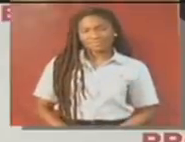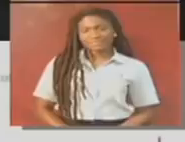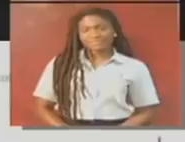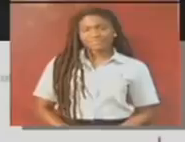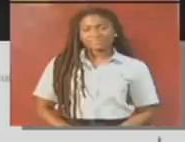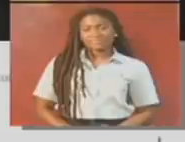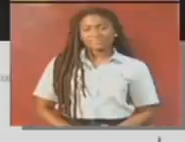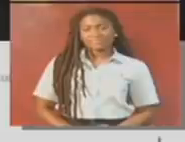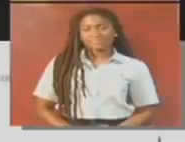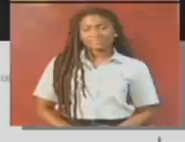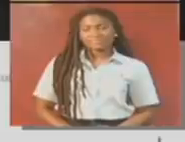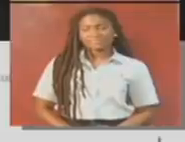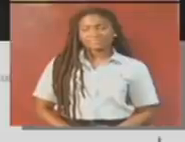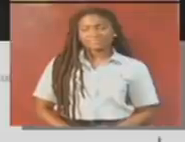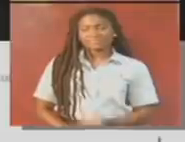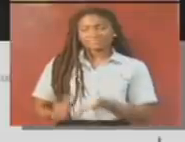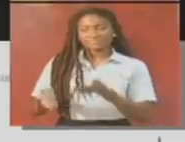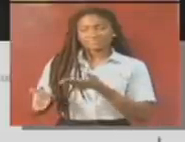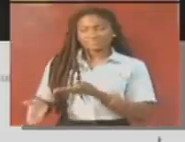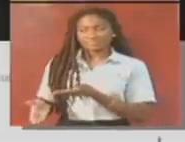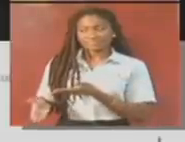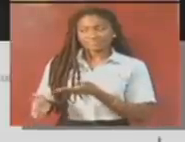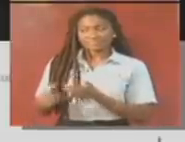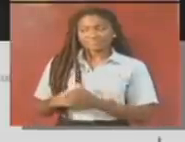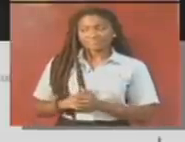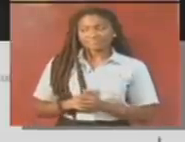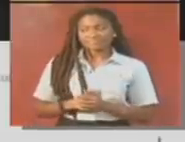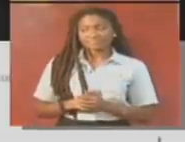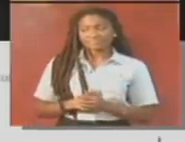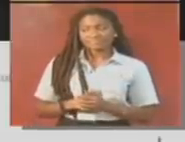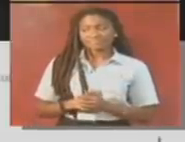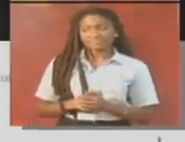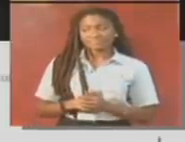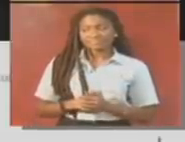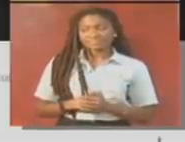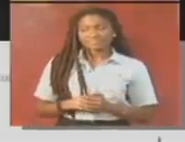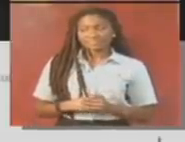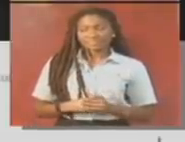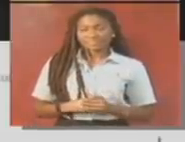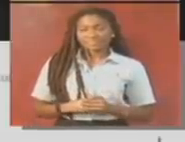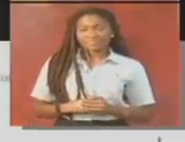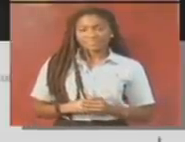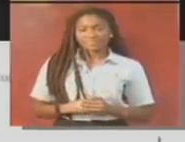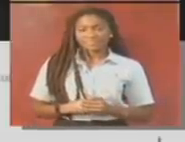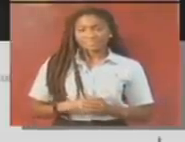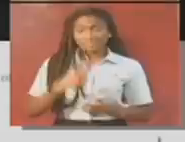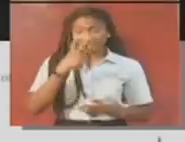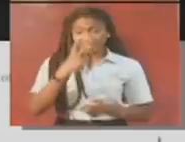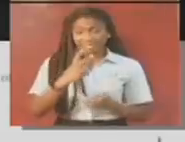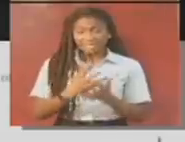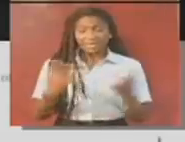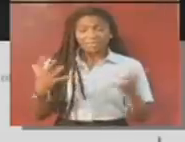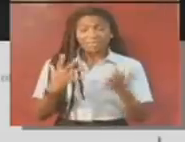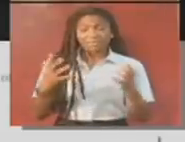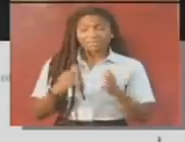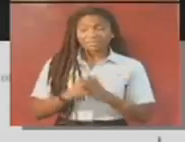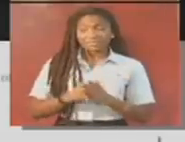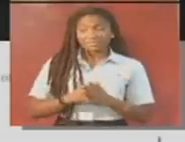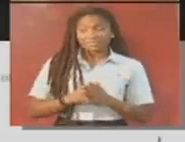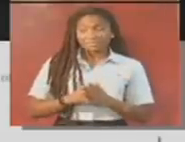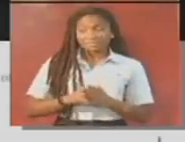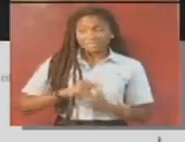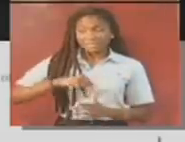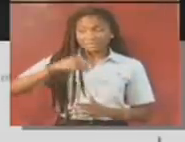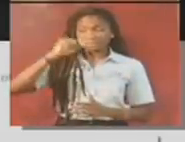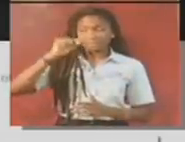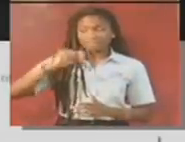next slide, which takes us straight into our epidemiologic update. As we can see, looking at the epidemic curve, moving